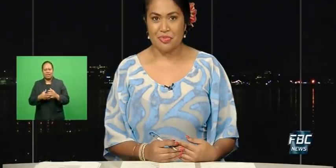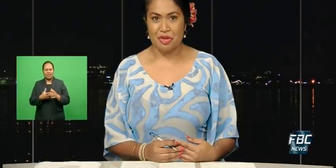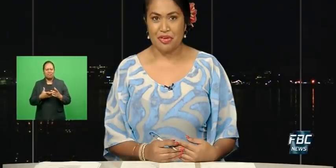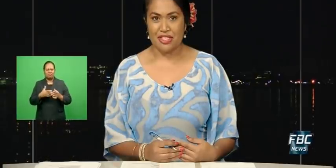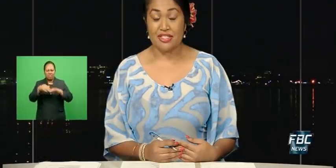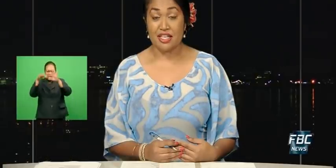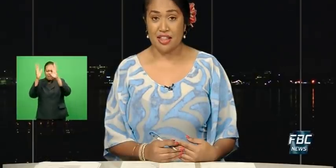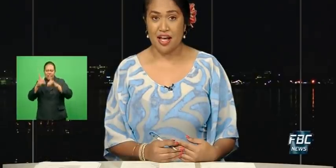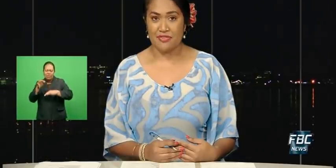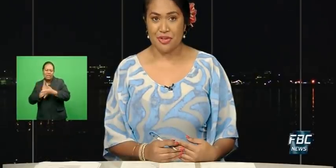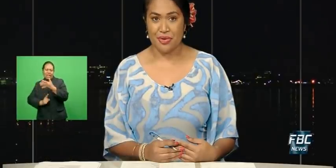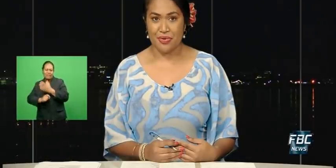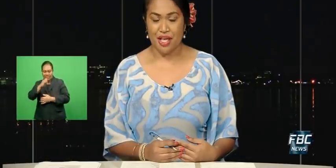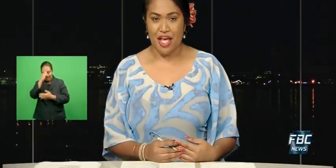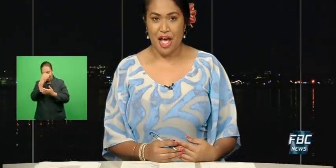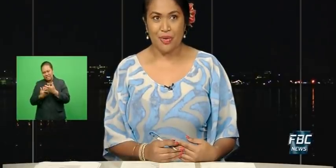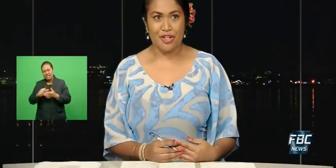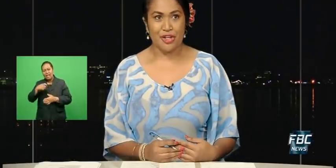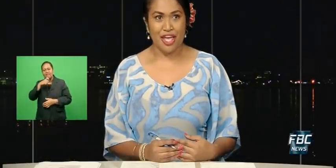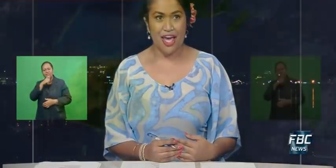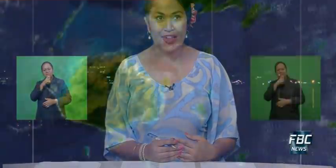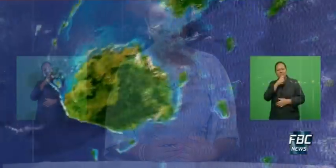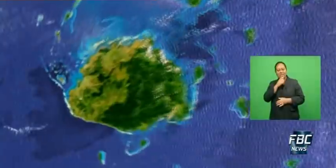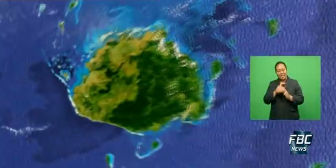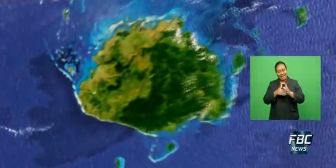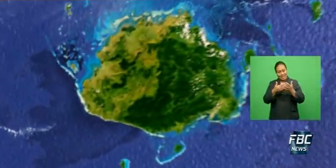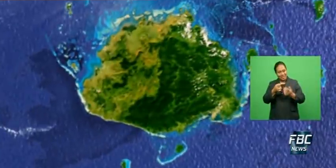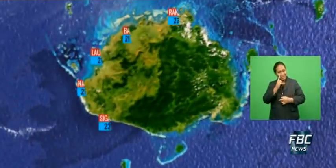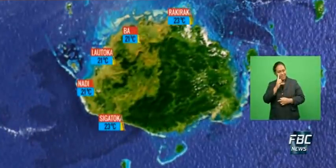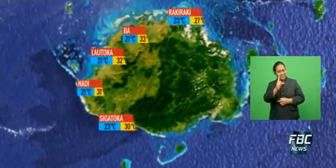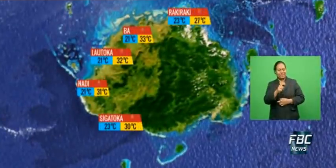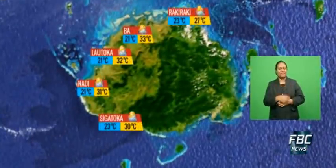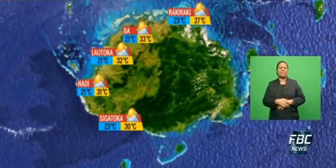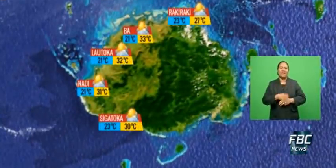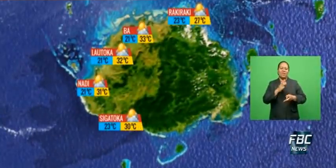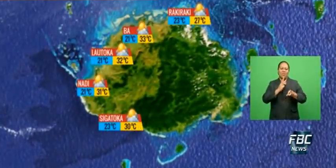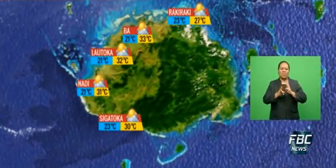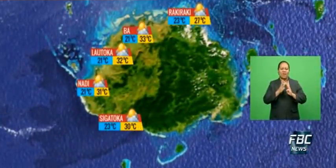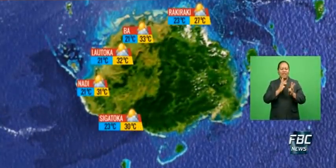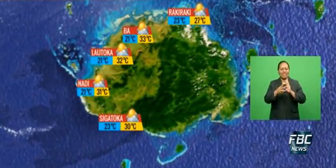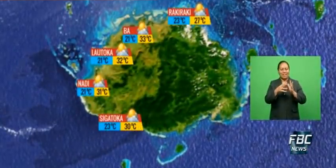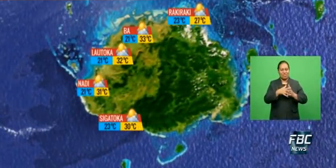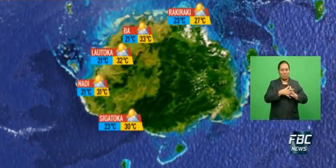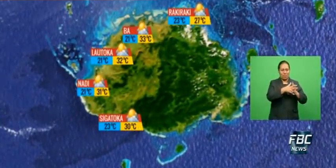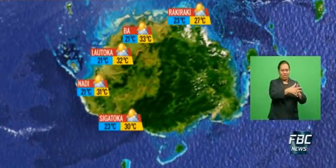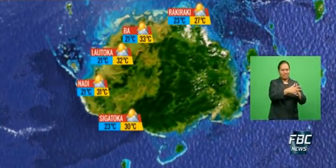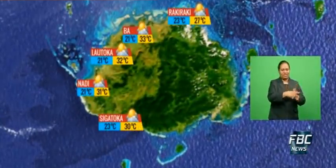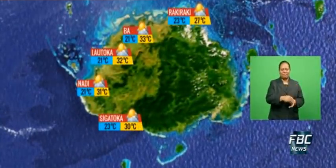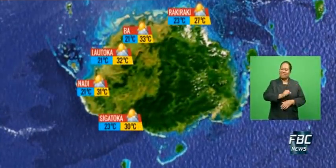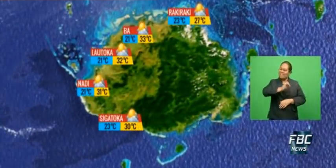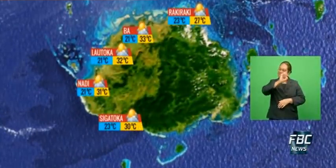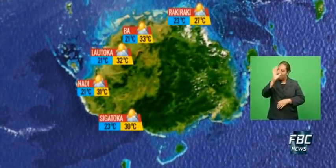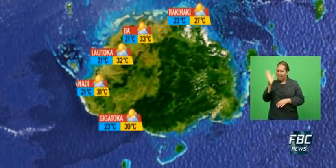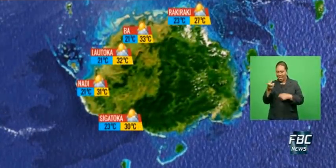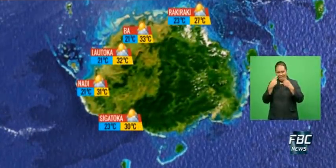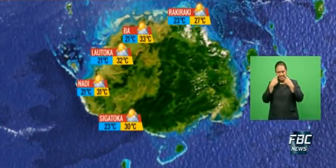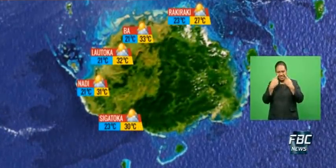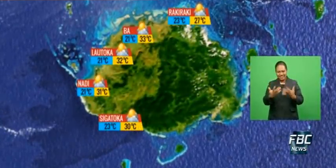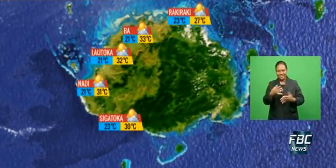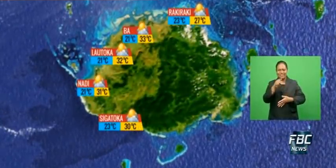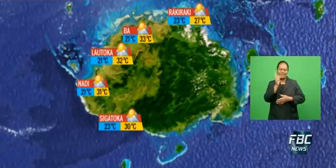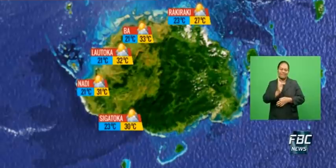showers experienced in the afternoon. A quick look at the weather map looking at the west. Fine conditions prevailed